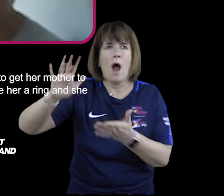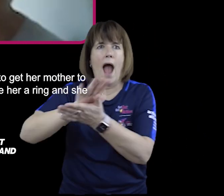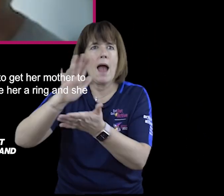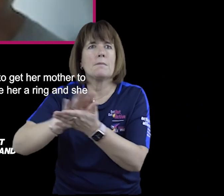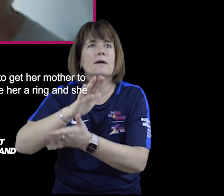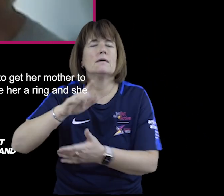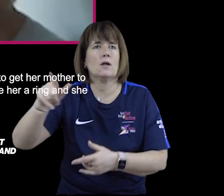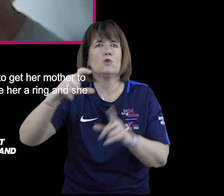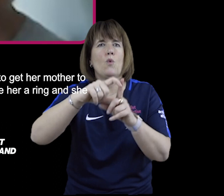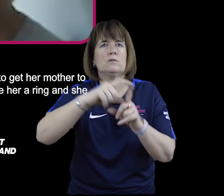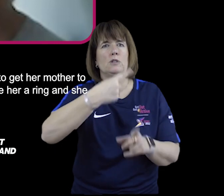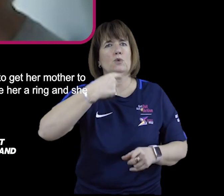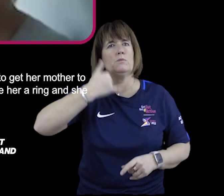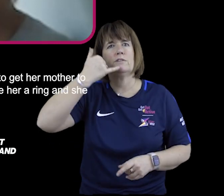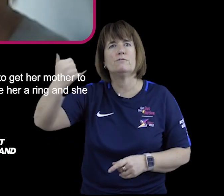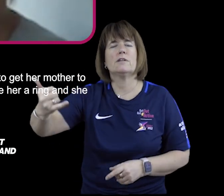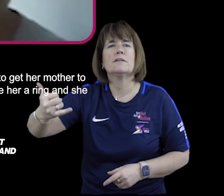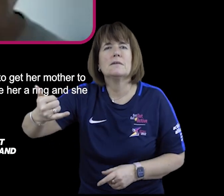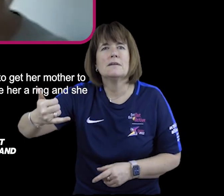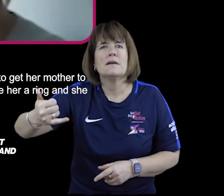ring, and she wasn't very happy that her daughter